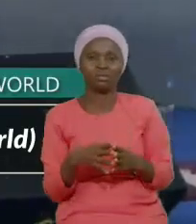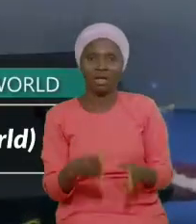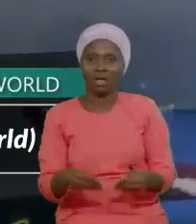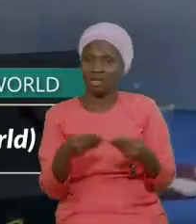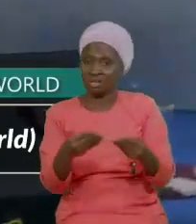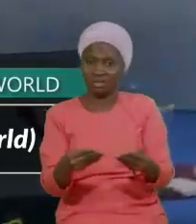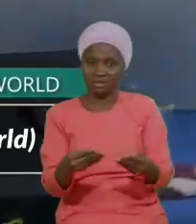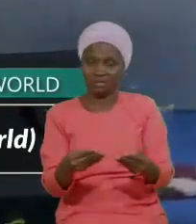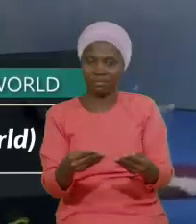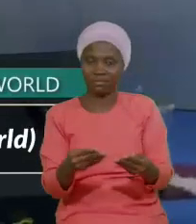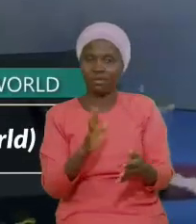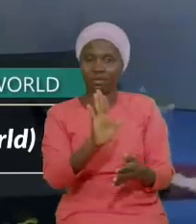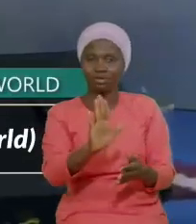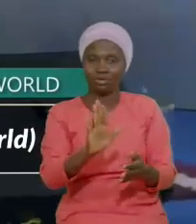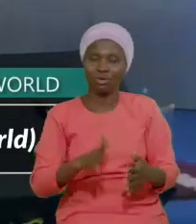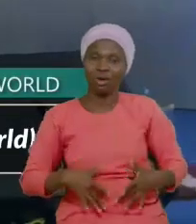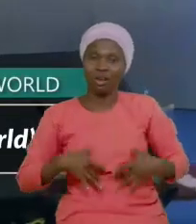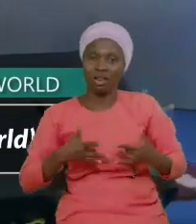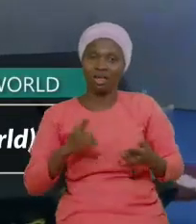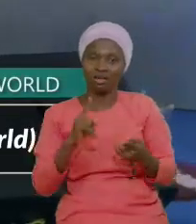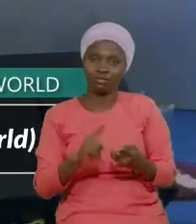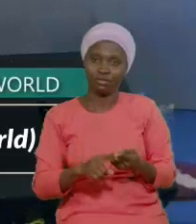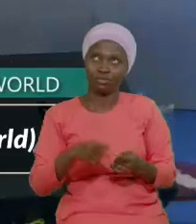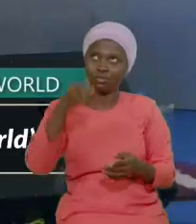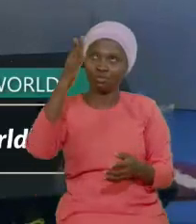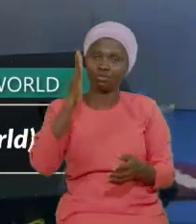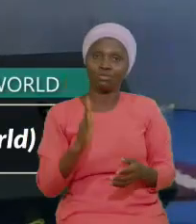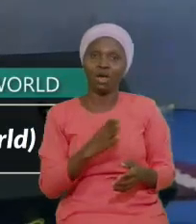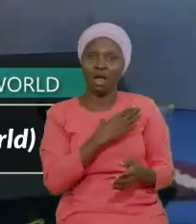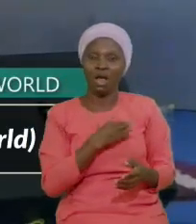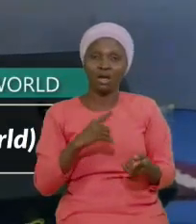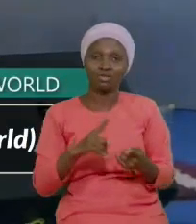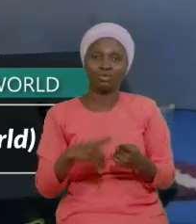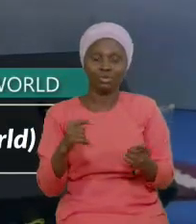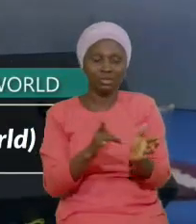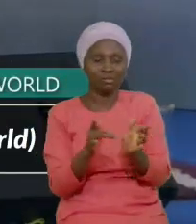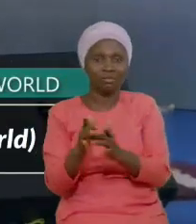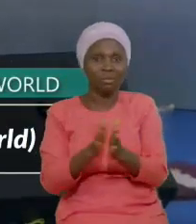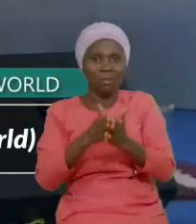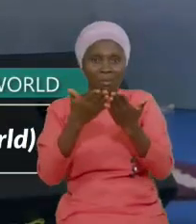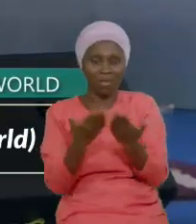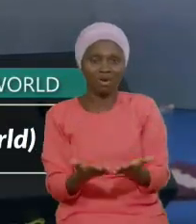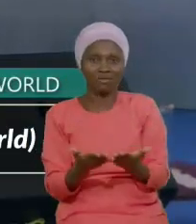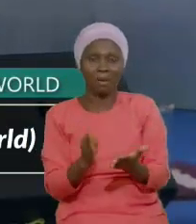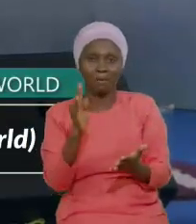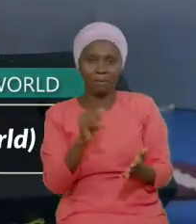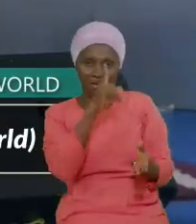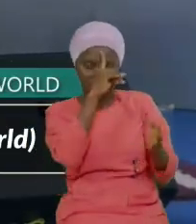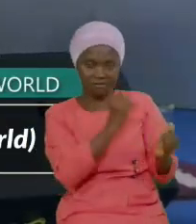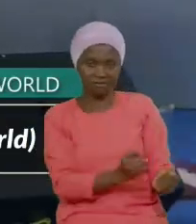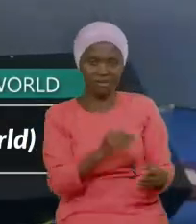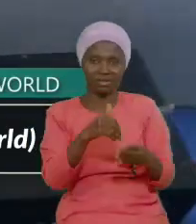Give your life unto God and to his creatures by faith in Christ.